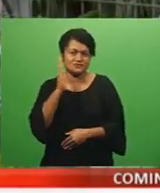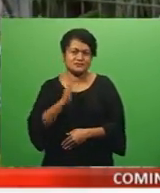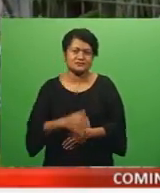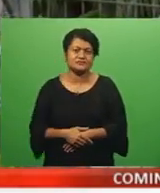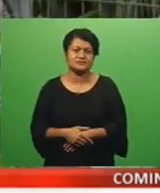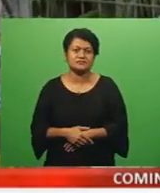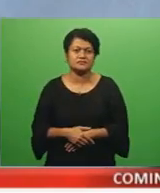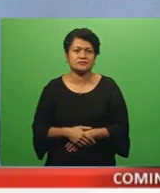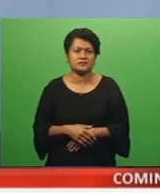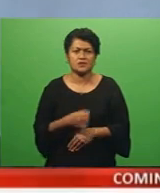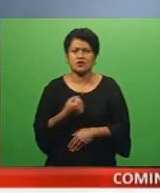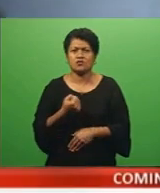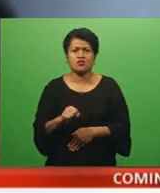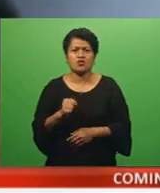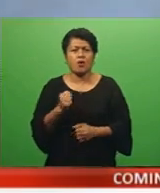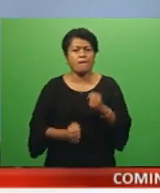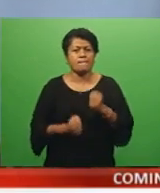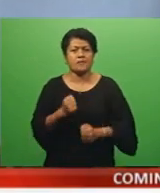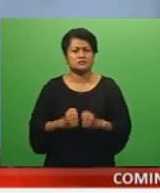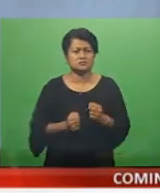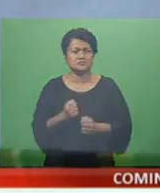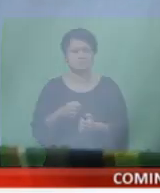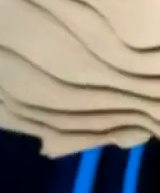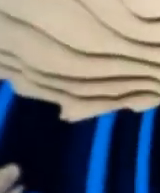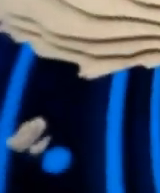and no march permit for union.